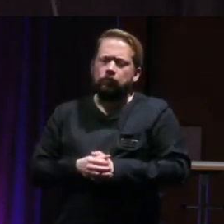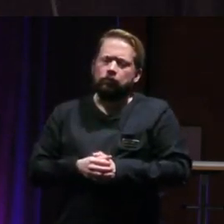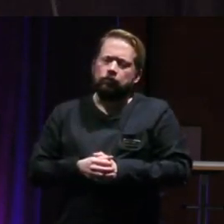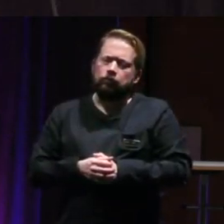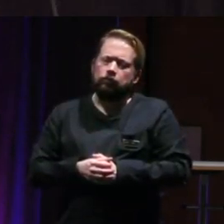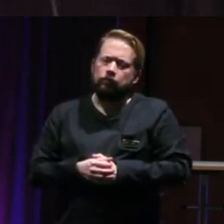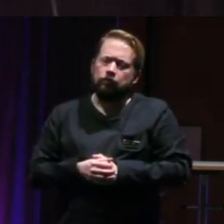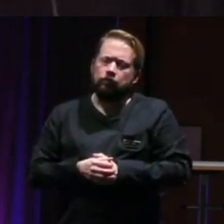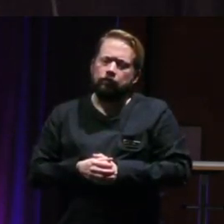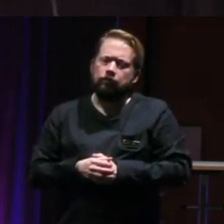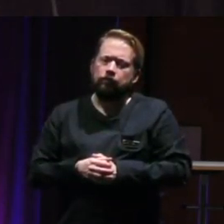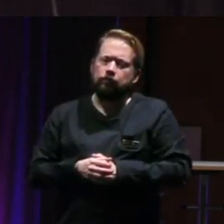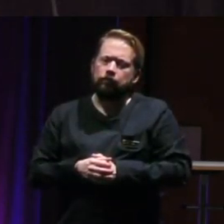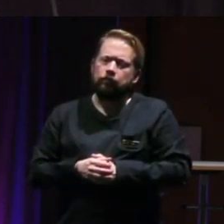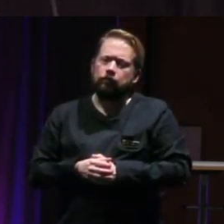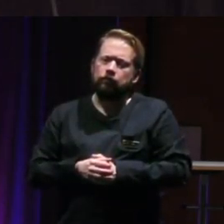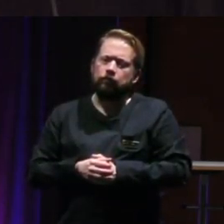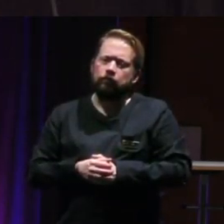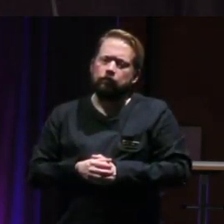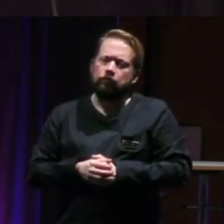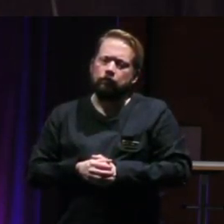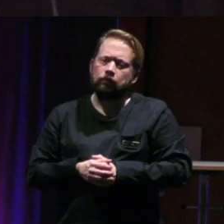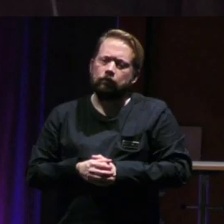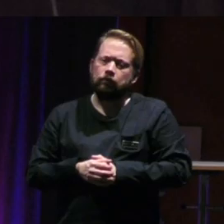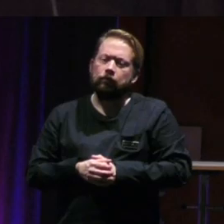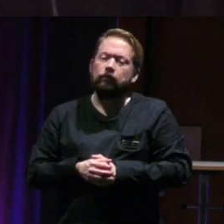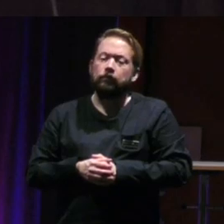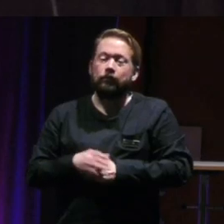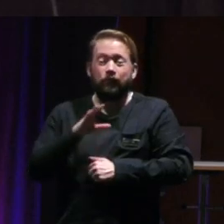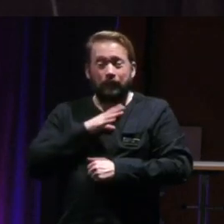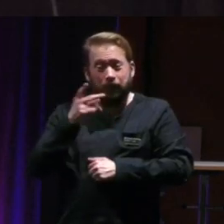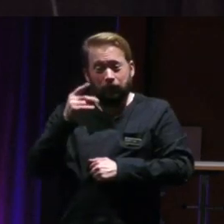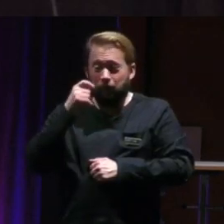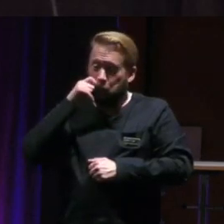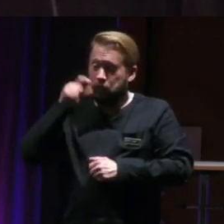Kolchenko, is a Ukrainian anarchist.